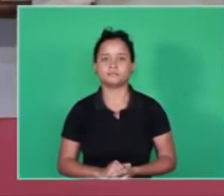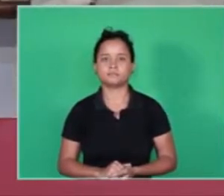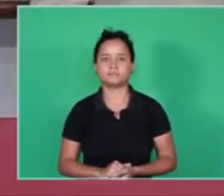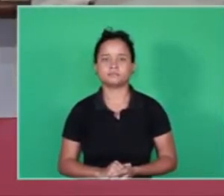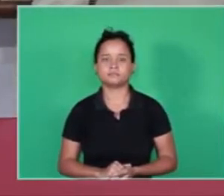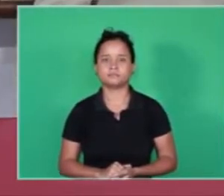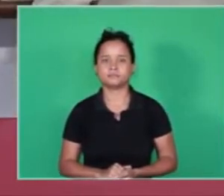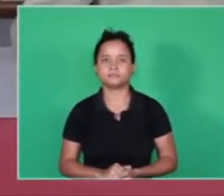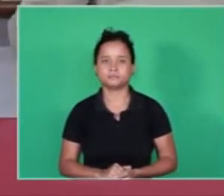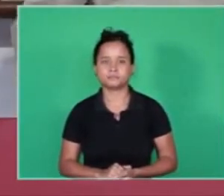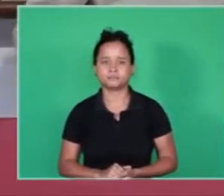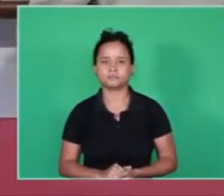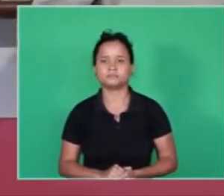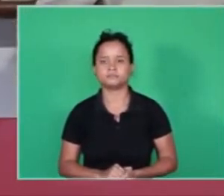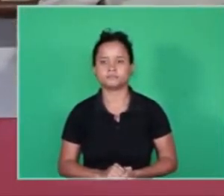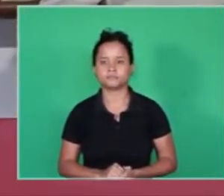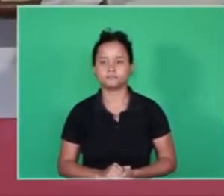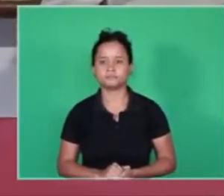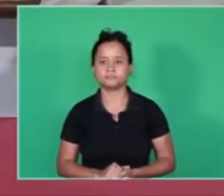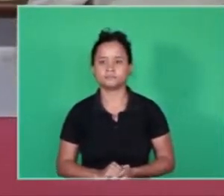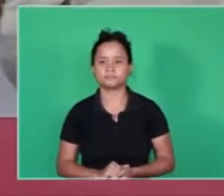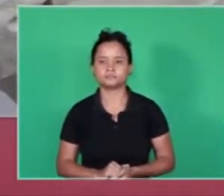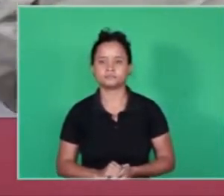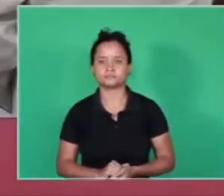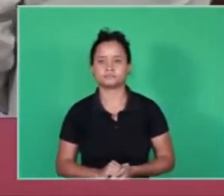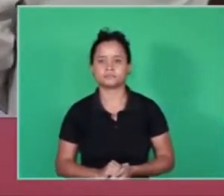is pro-extensive.